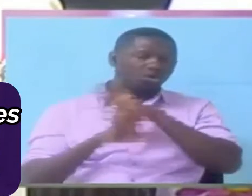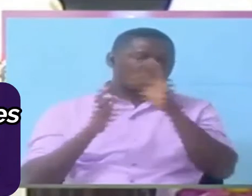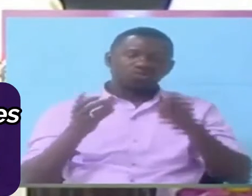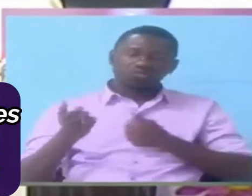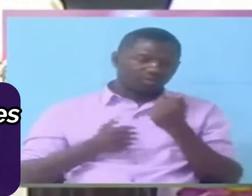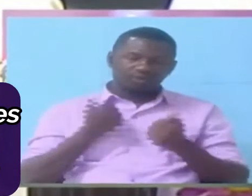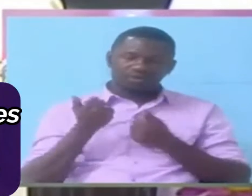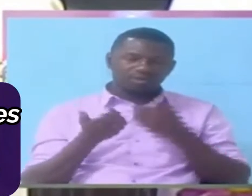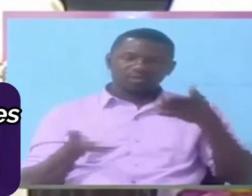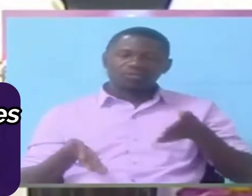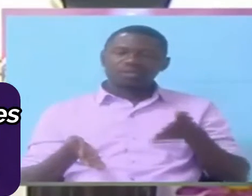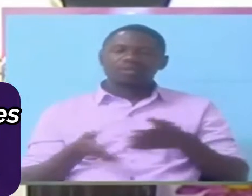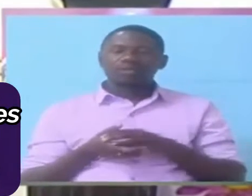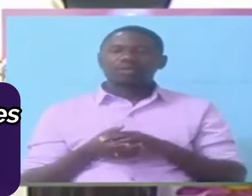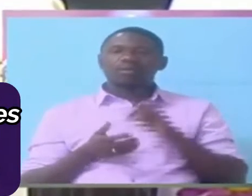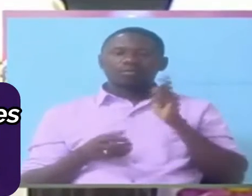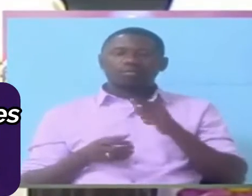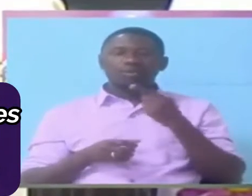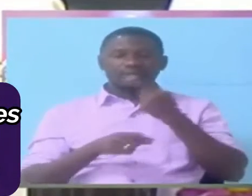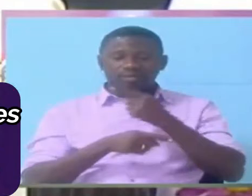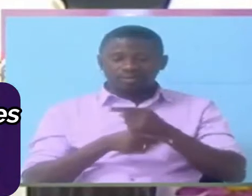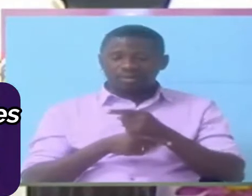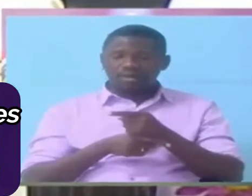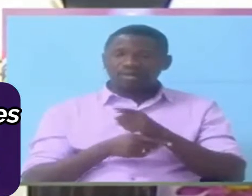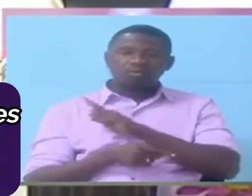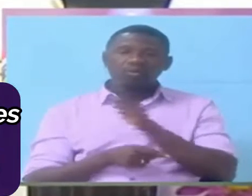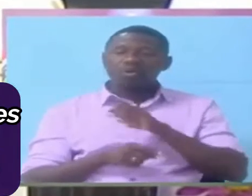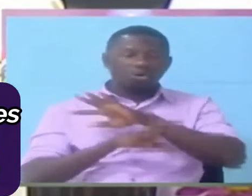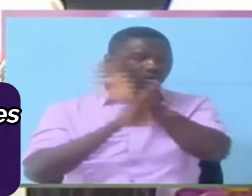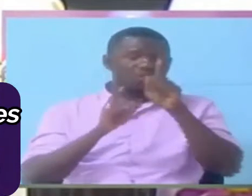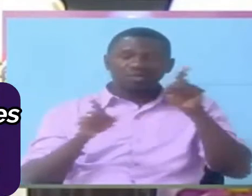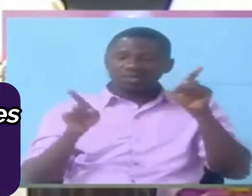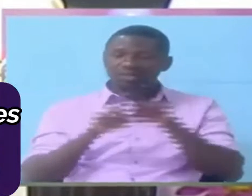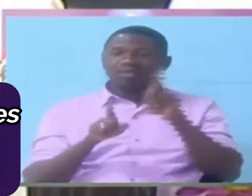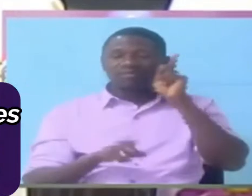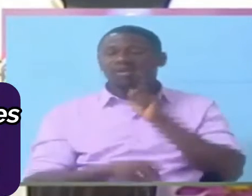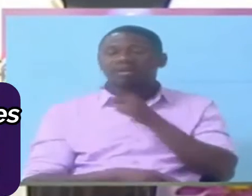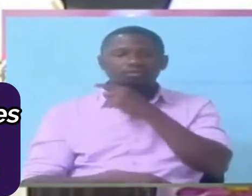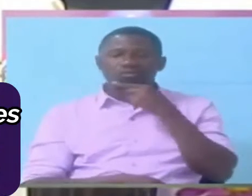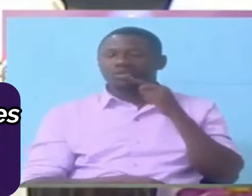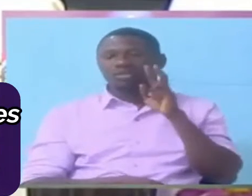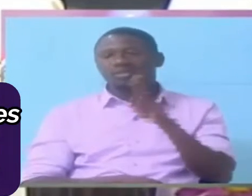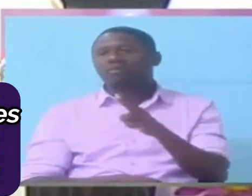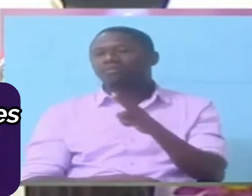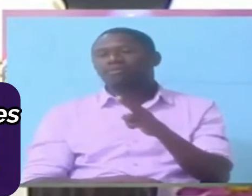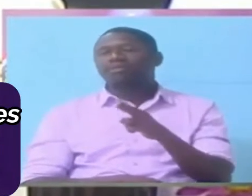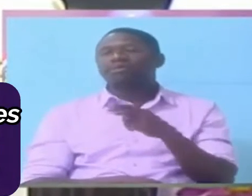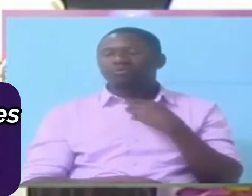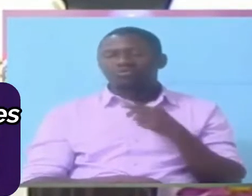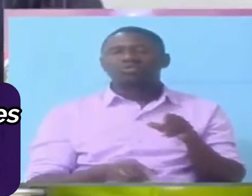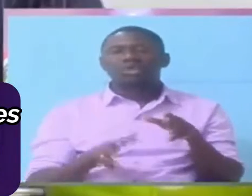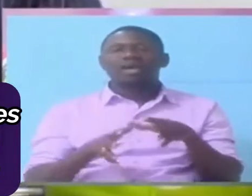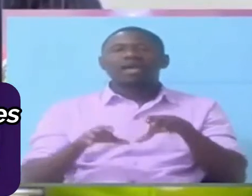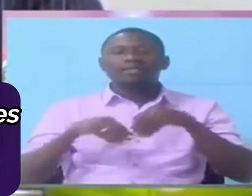the suffering that is within us today. But this country, the Gambia, we are the same father and mother.